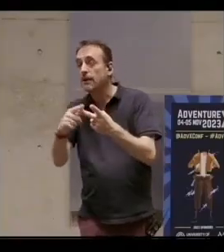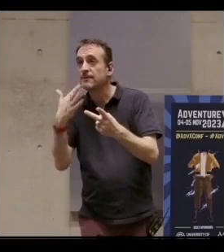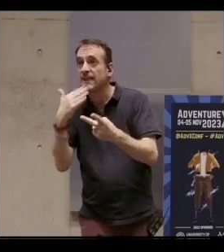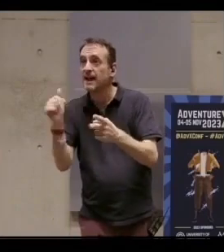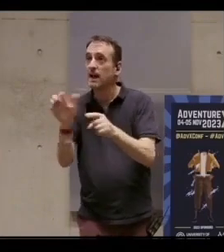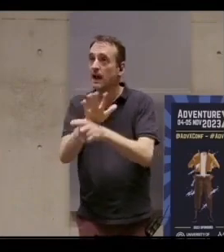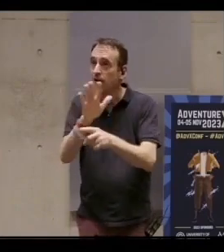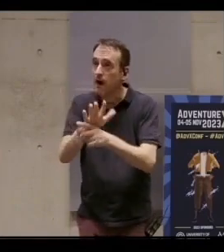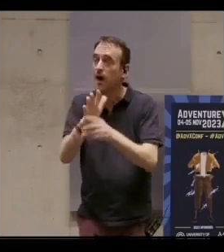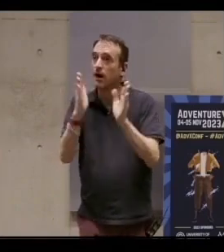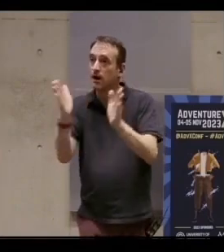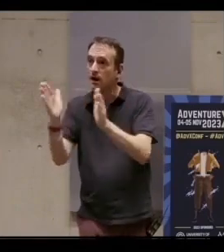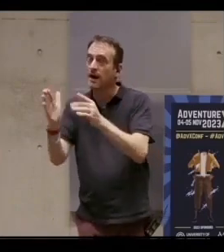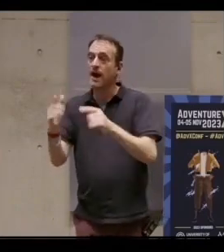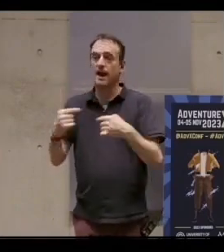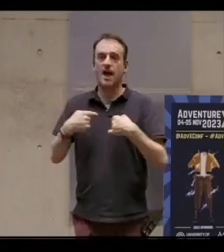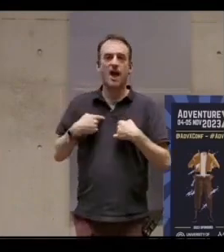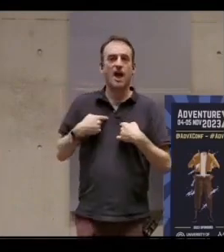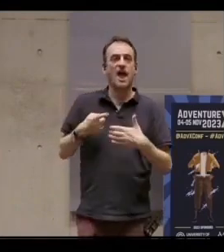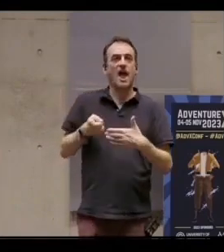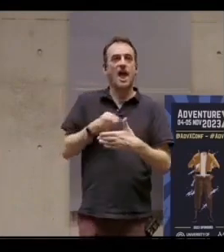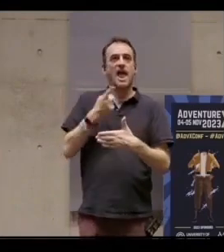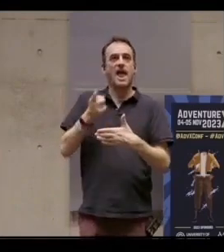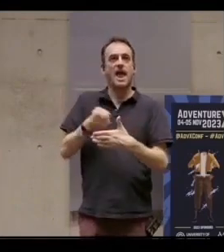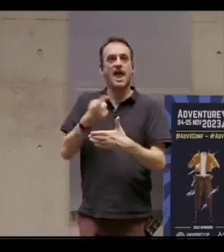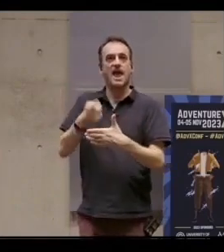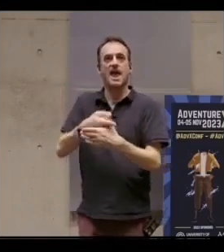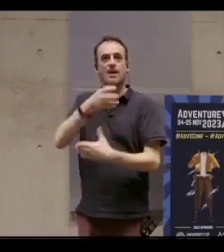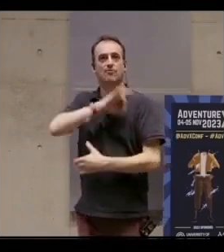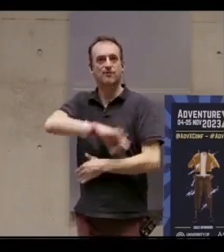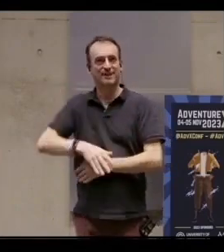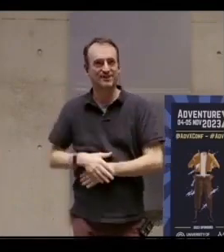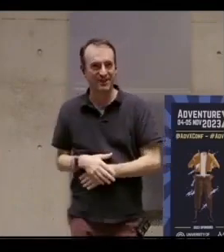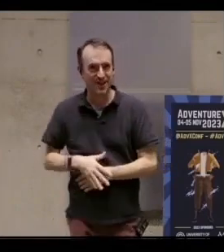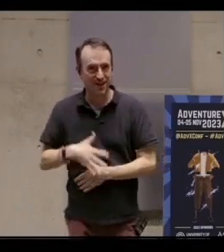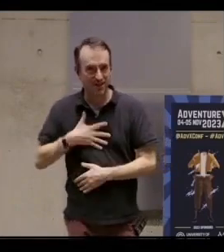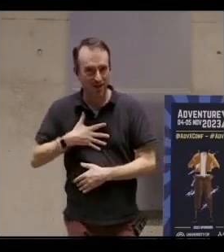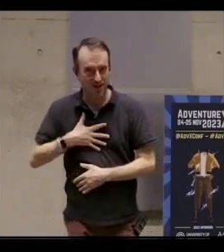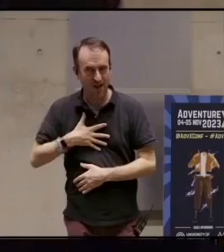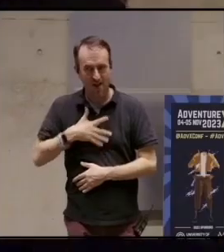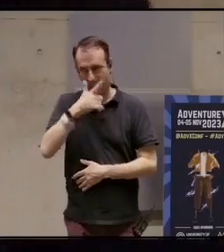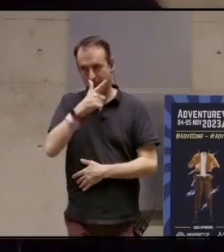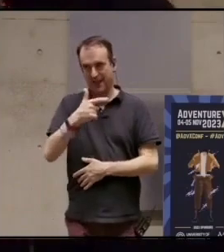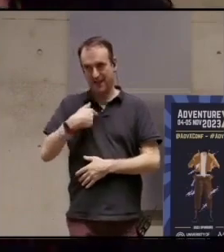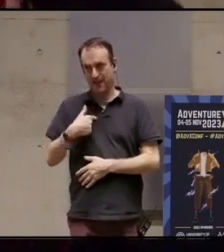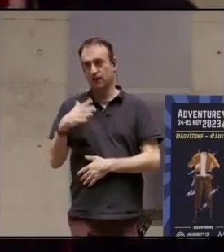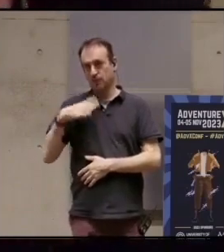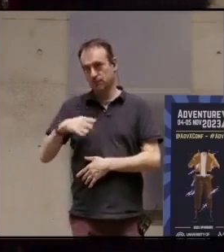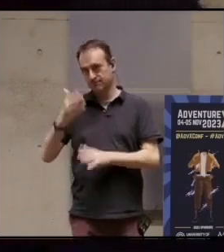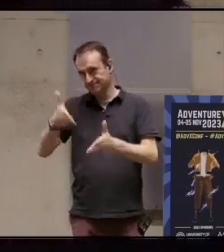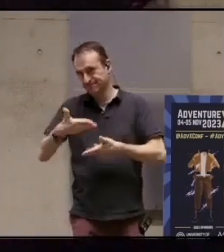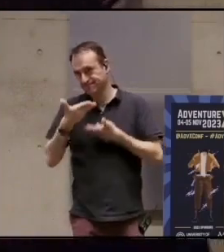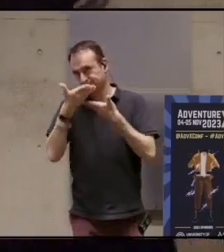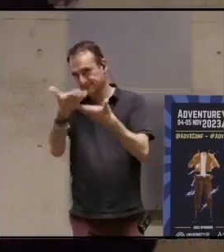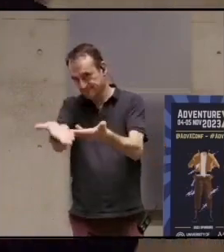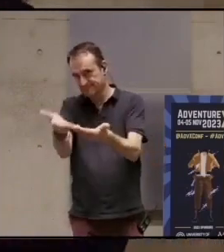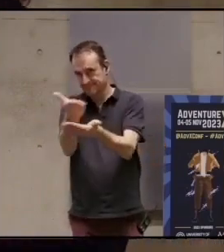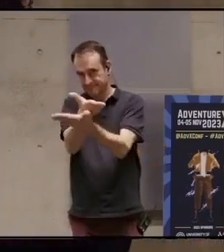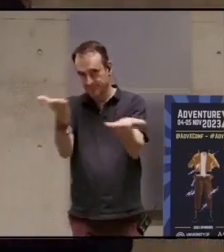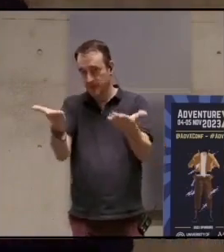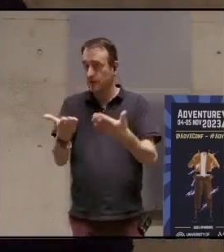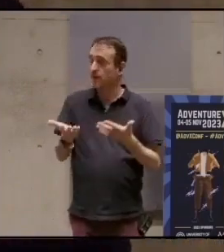And because I recognize how lucky I was, I kind of want to pay that forward now. So to do that, today I'm going to be going